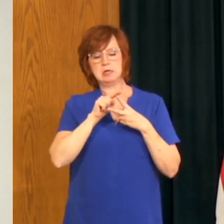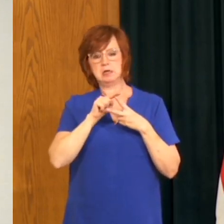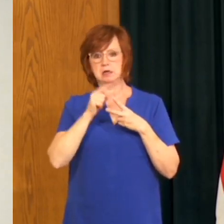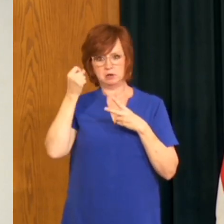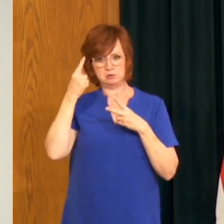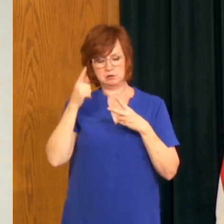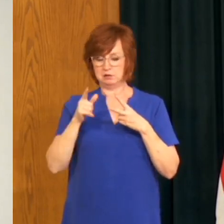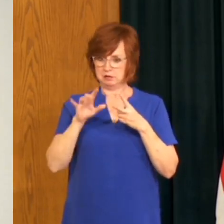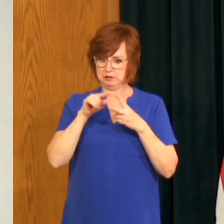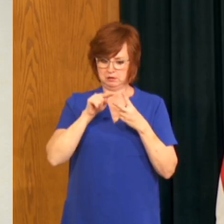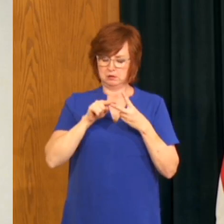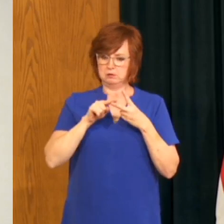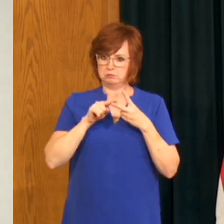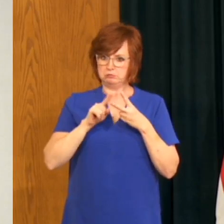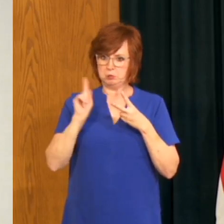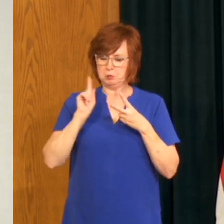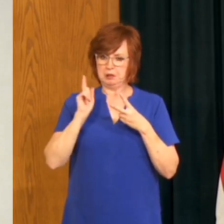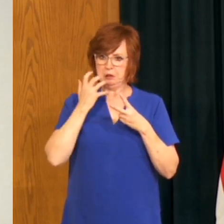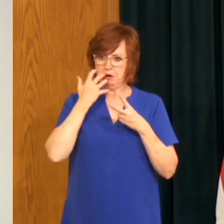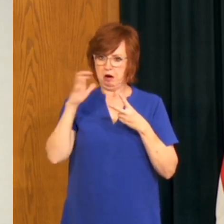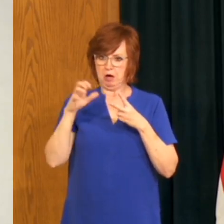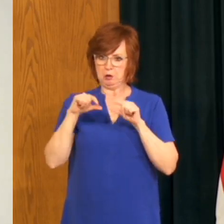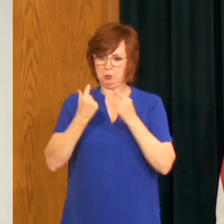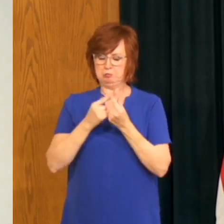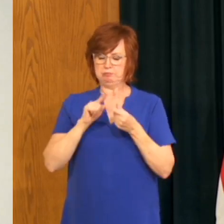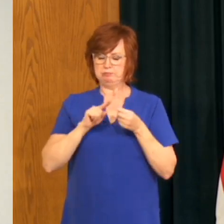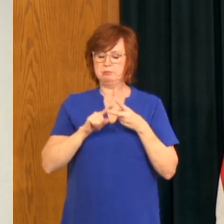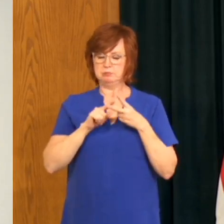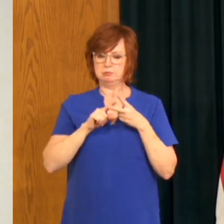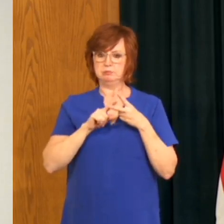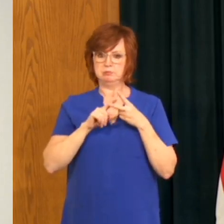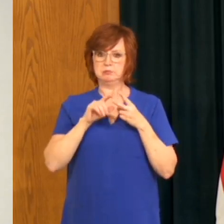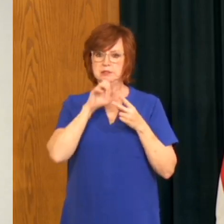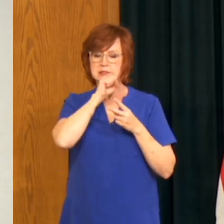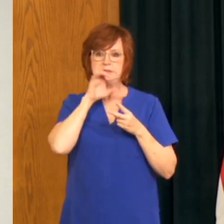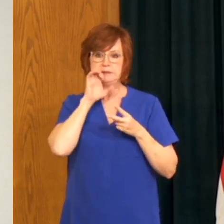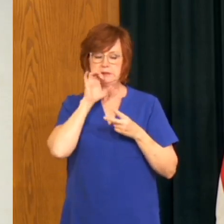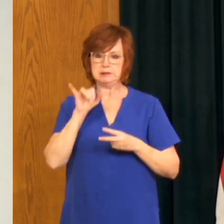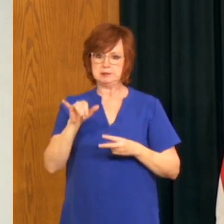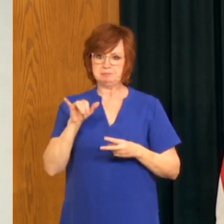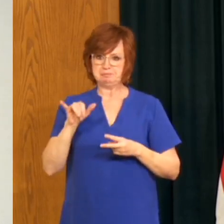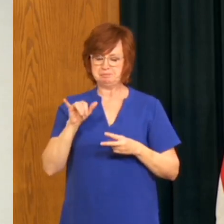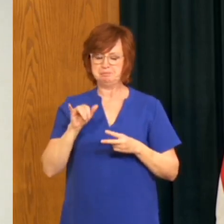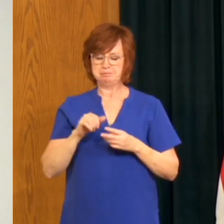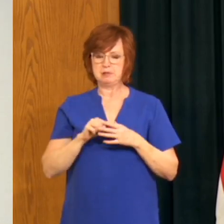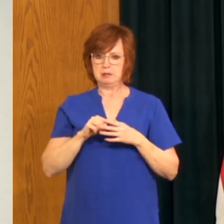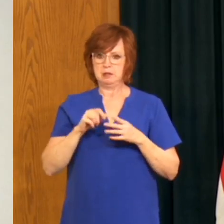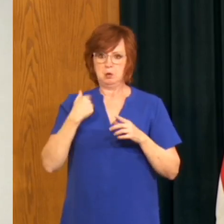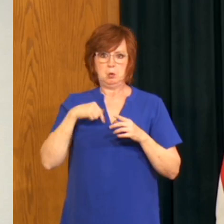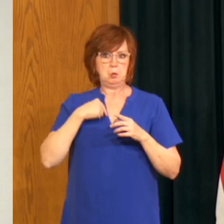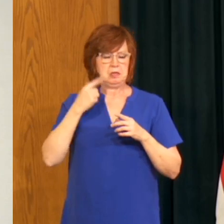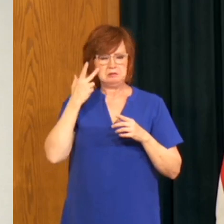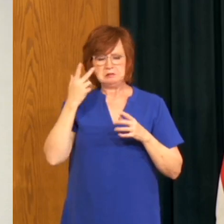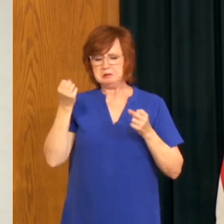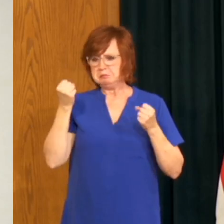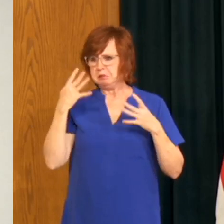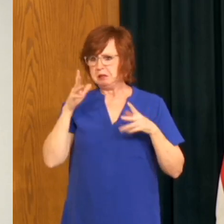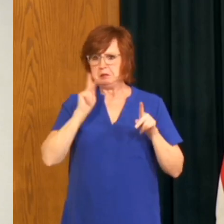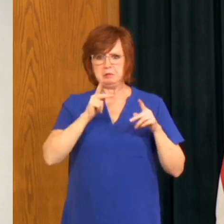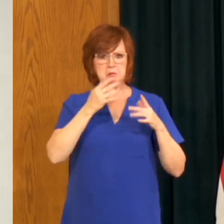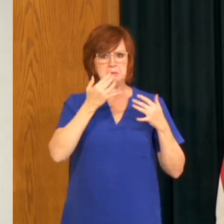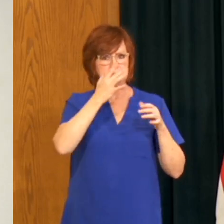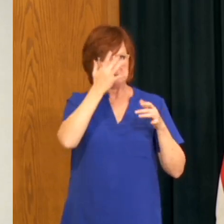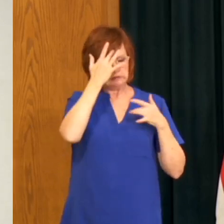elders remain the most vulnerable, and whenever we have large clusters or outbreaks, even though 80% of the cases are mild,